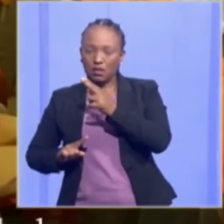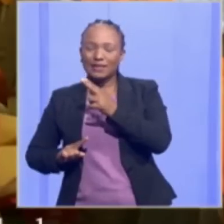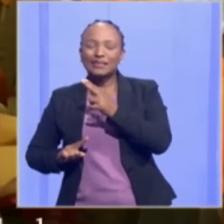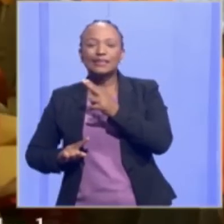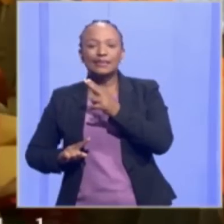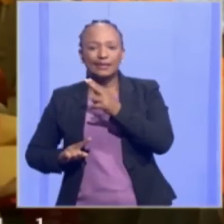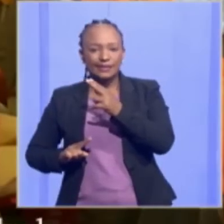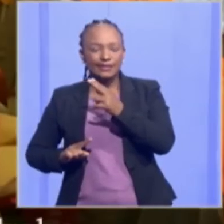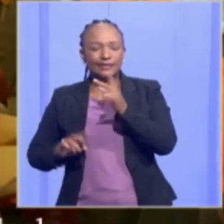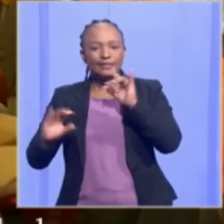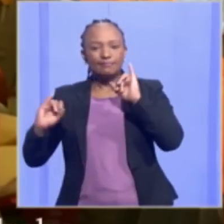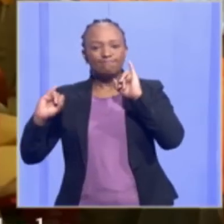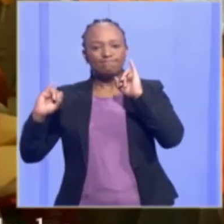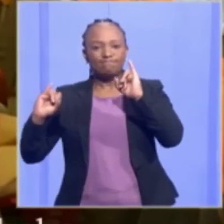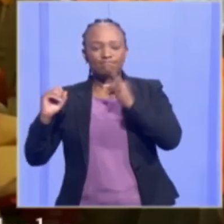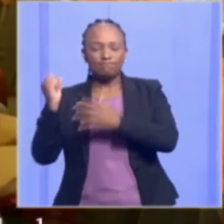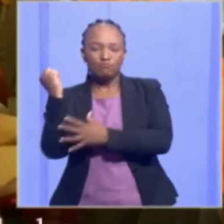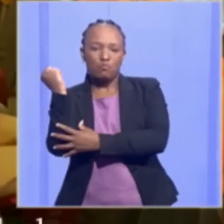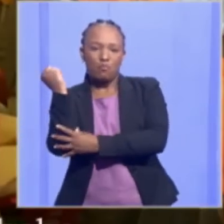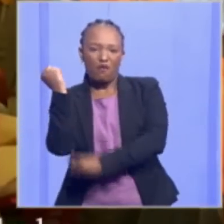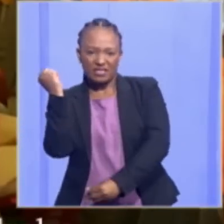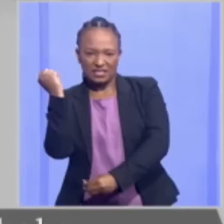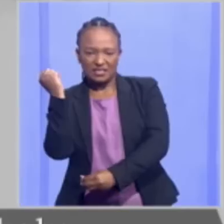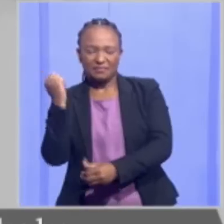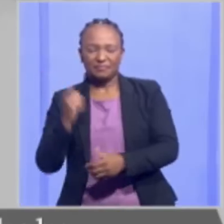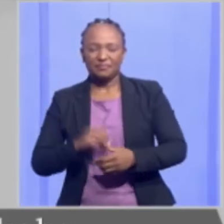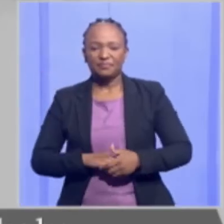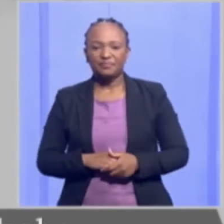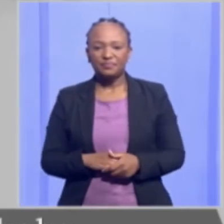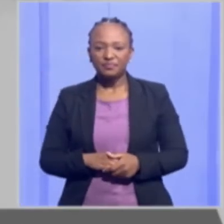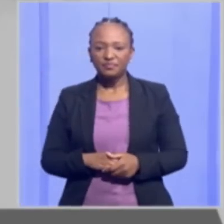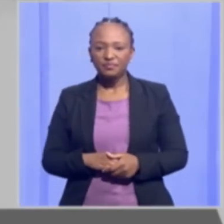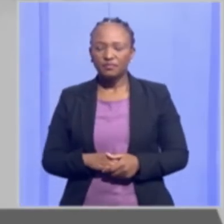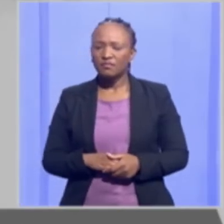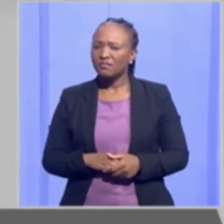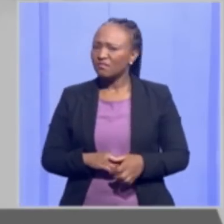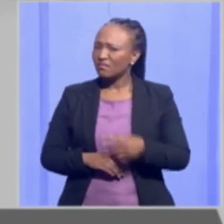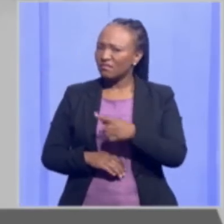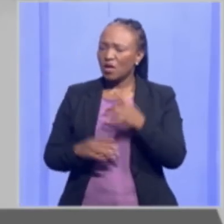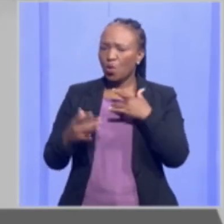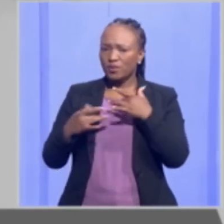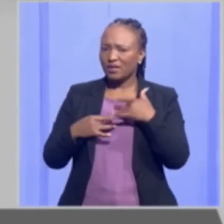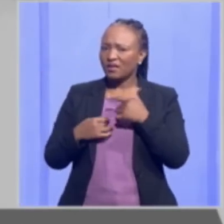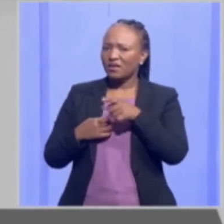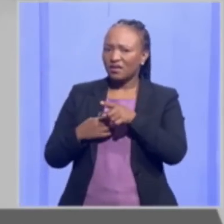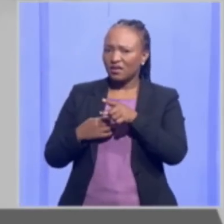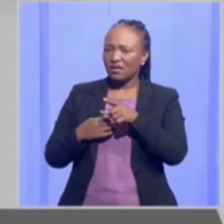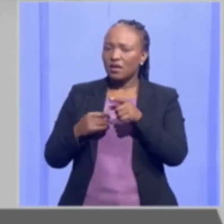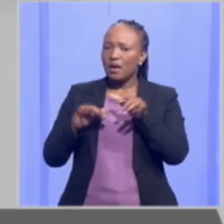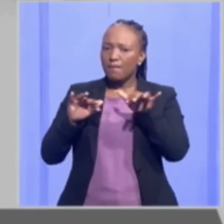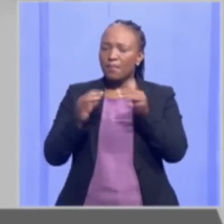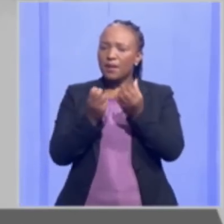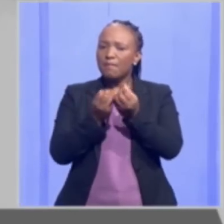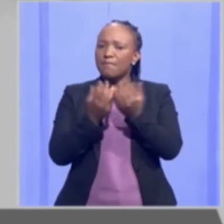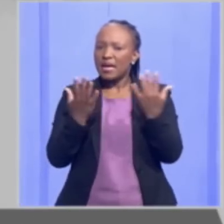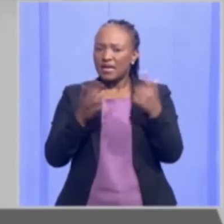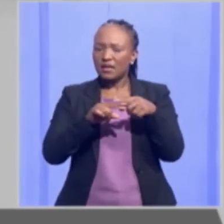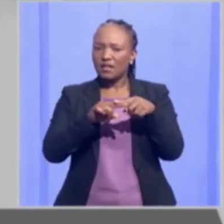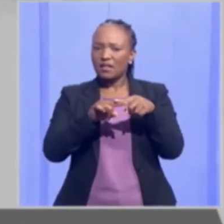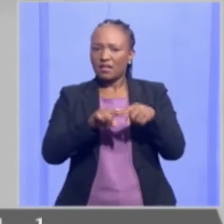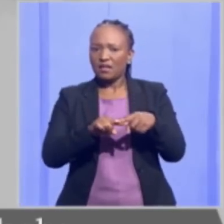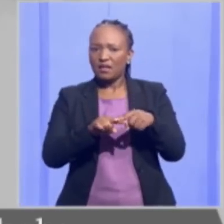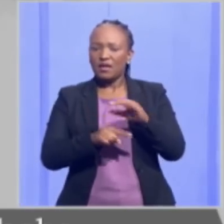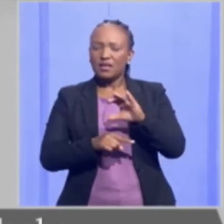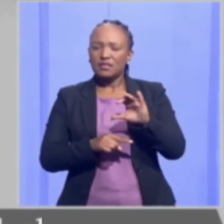eketsa sekgahla sa bofuma. This is absolutely concerning because many of these persons are dependent upon these CWPs for the